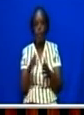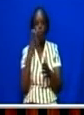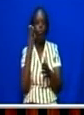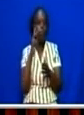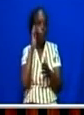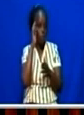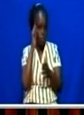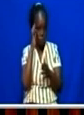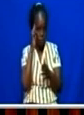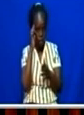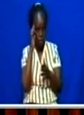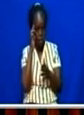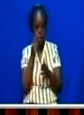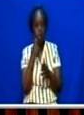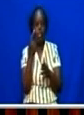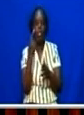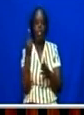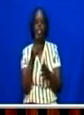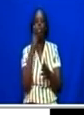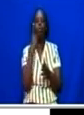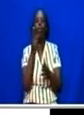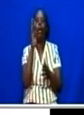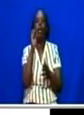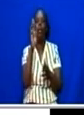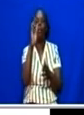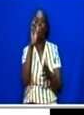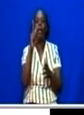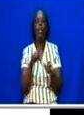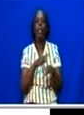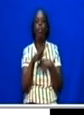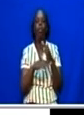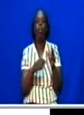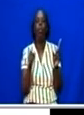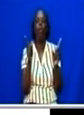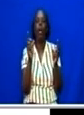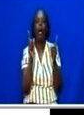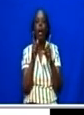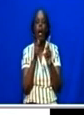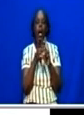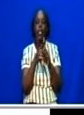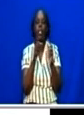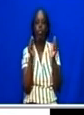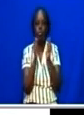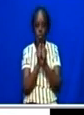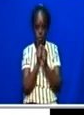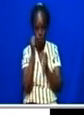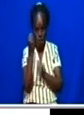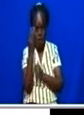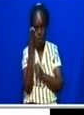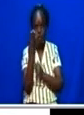purposes, each at one mark, giving us a total of 4 marks. So it is not something very